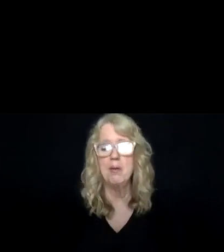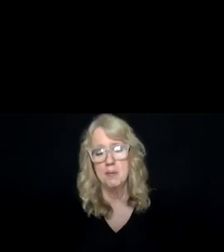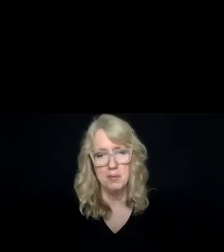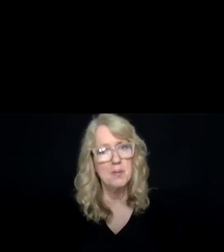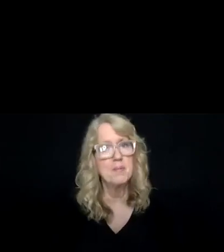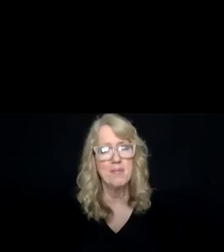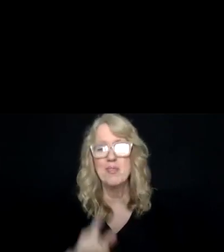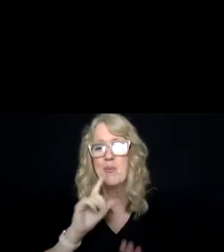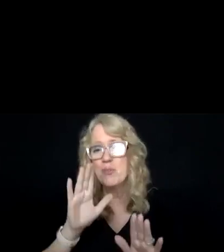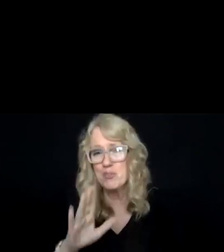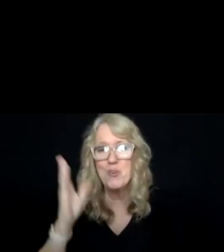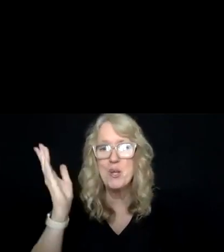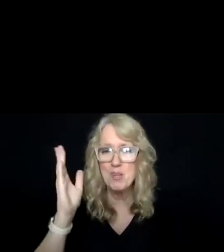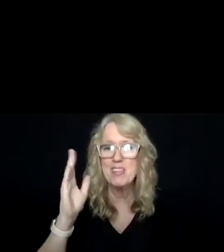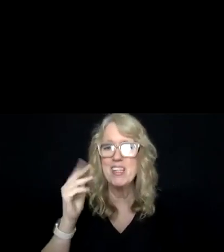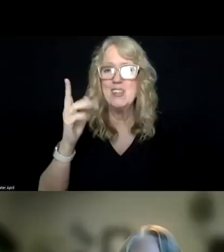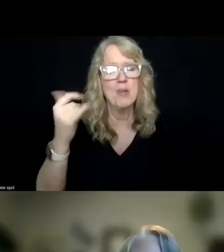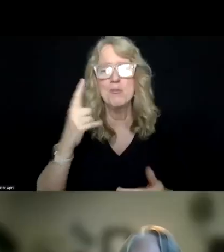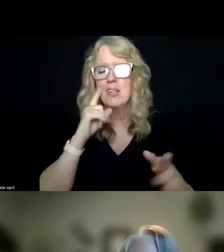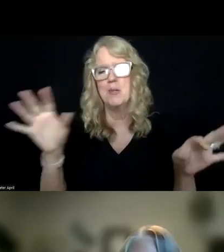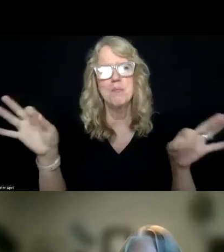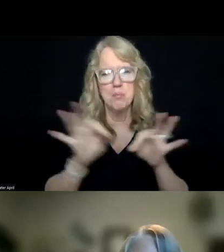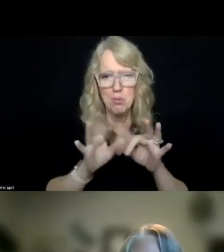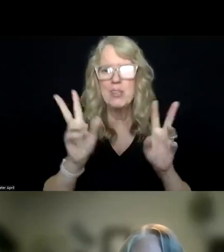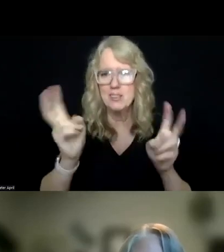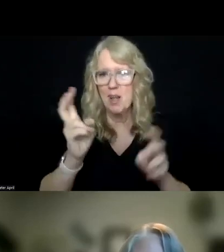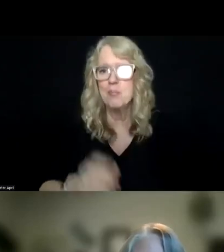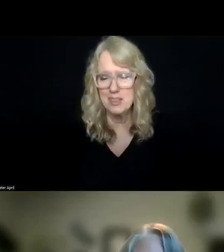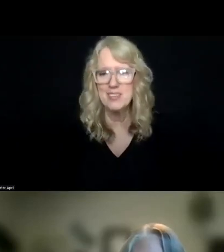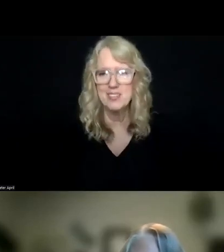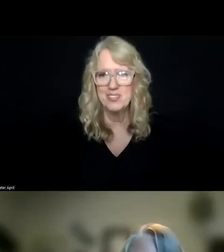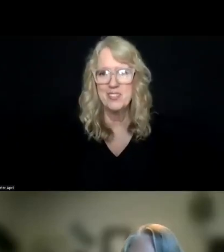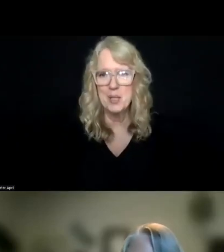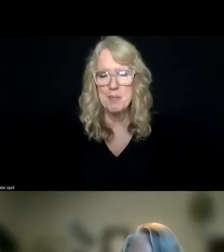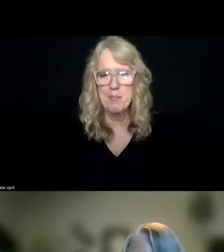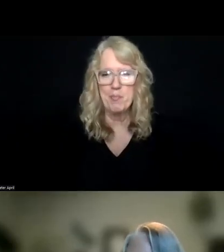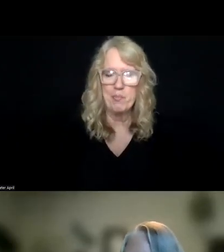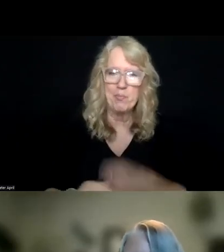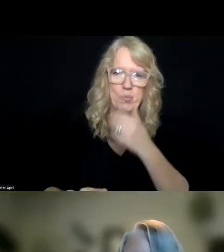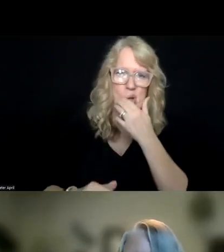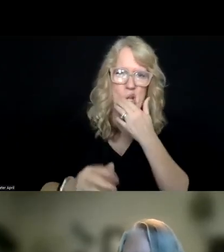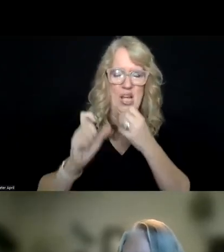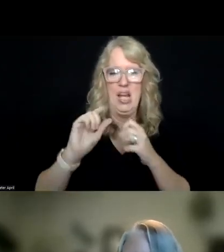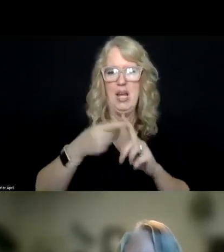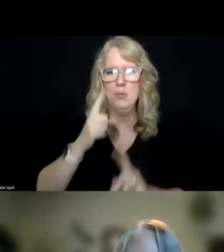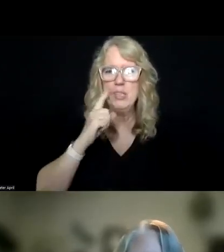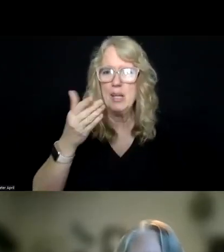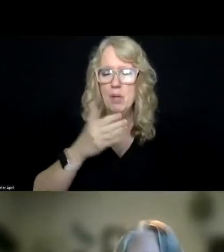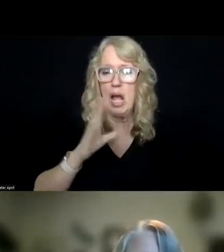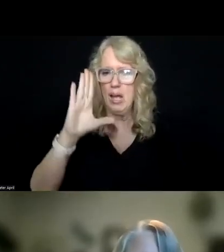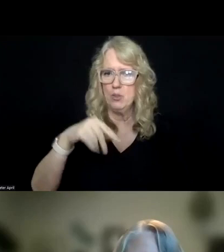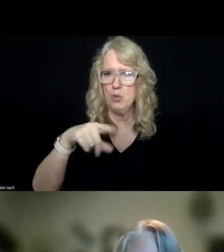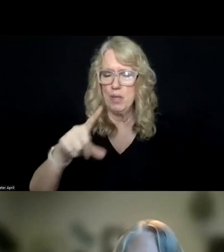great presentation by Brian, and such an important topic. And Chuck, if I could just kind of interject, I knew that Wendy